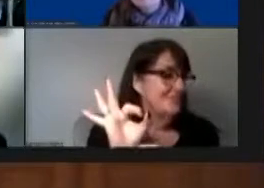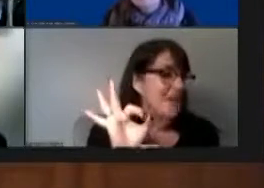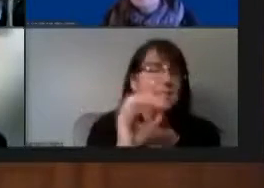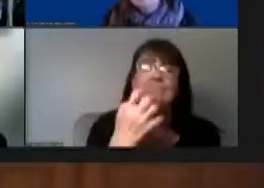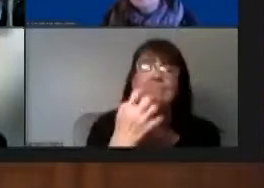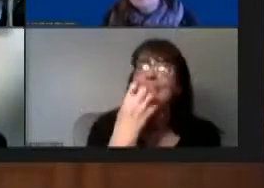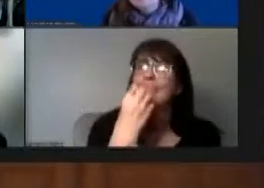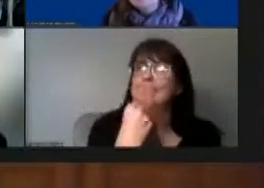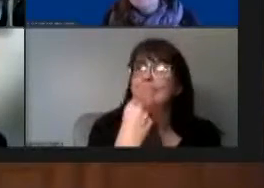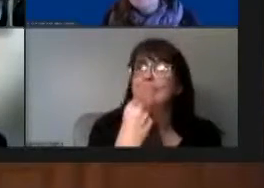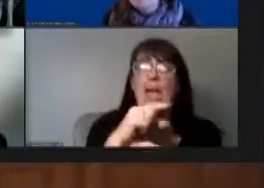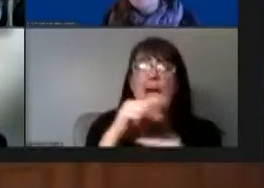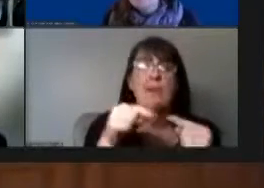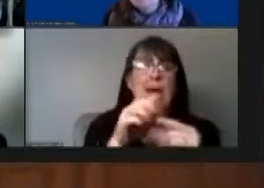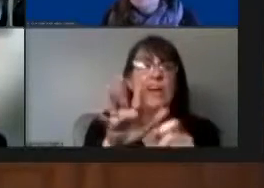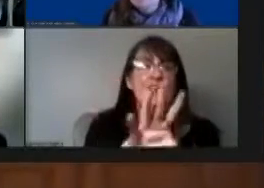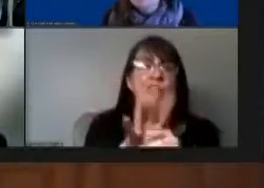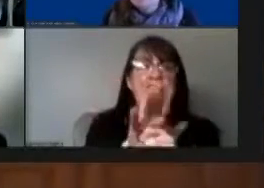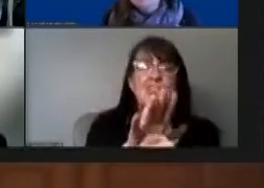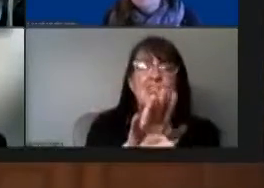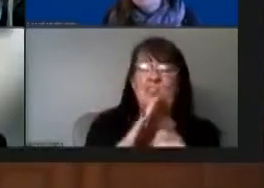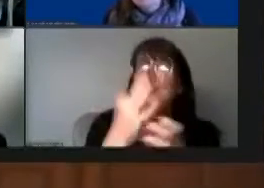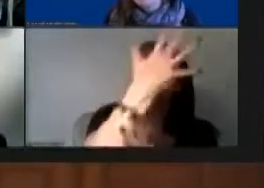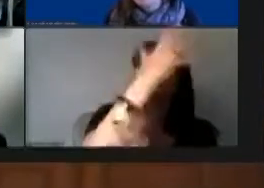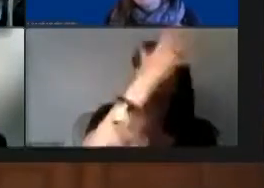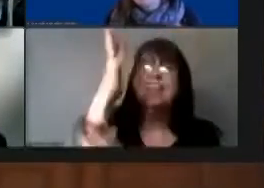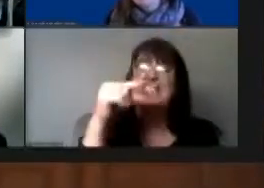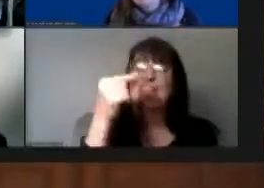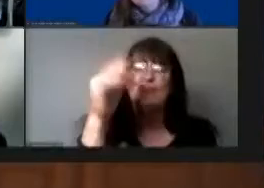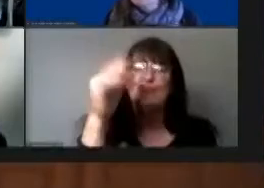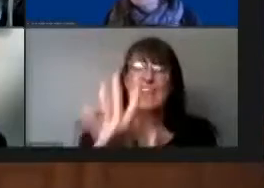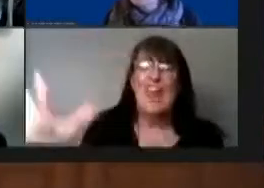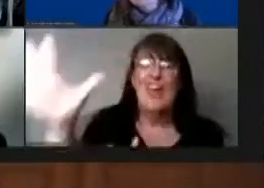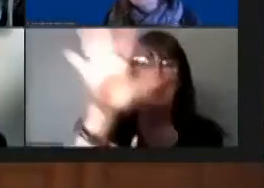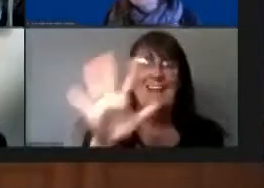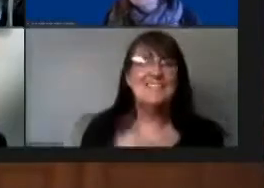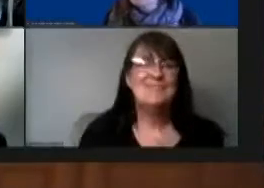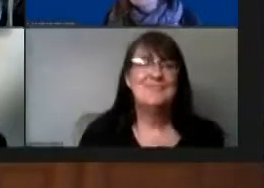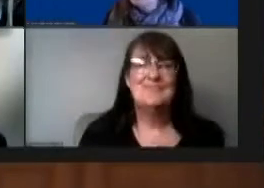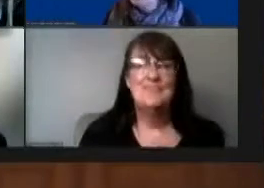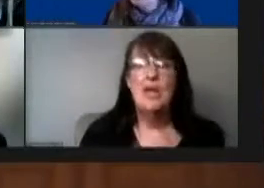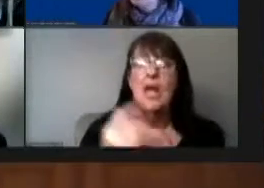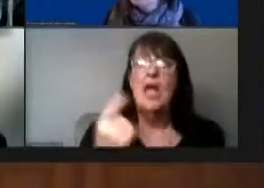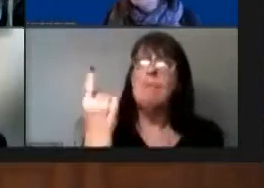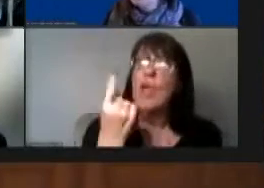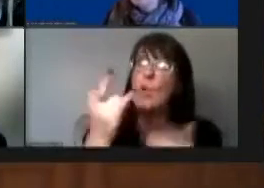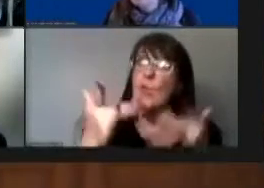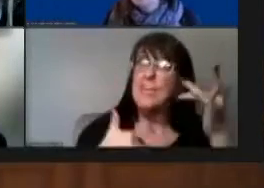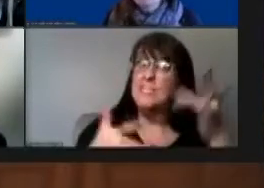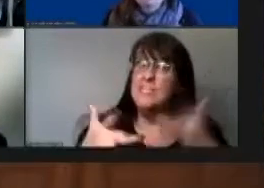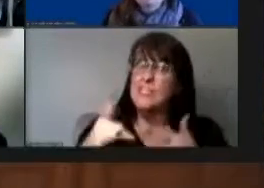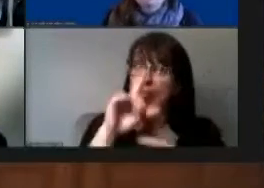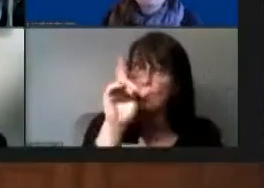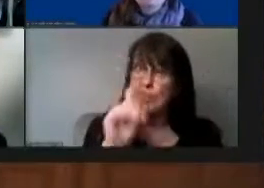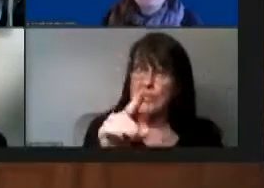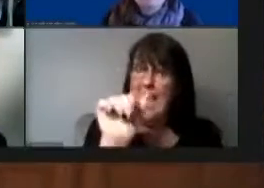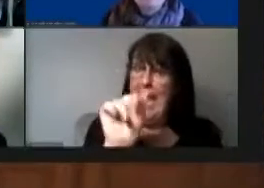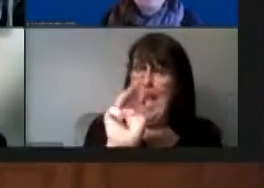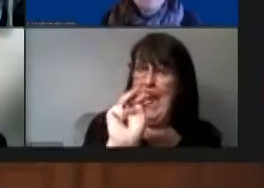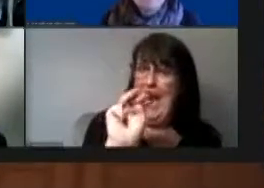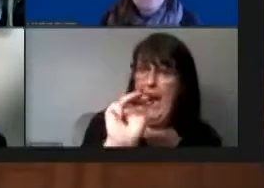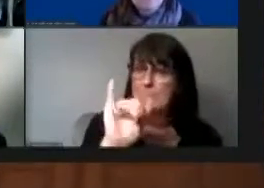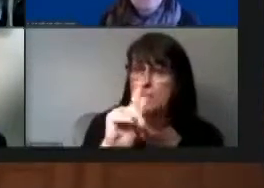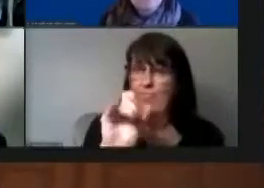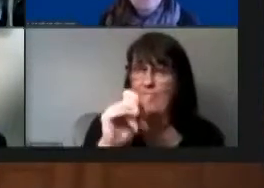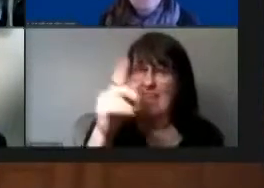your campus, is those mature trees and that open green space. So my only concern and question is about the amphitheater that